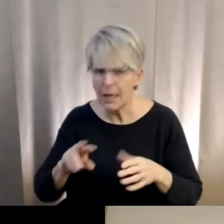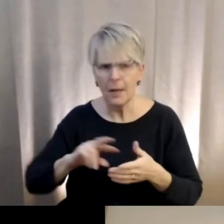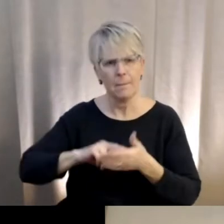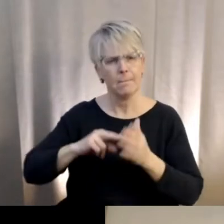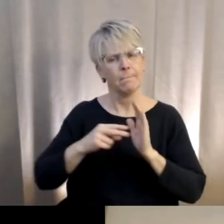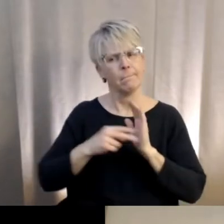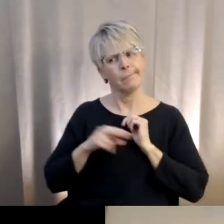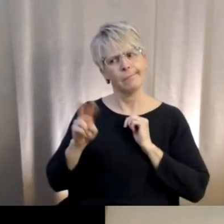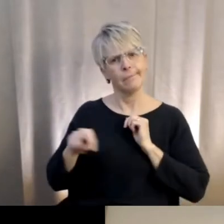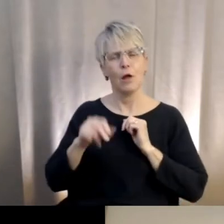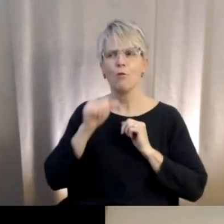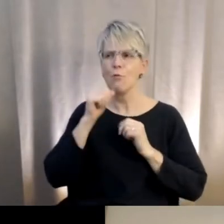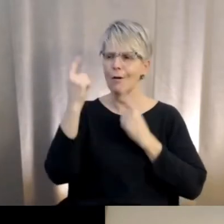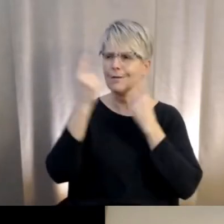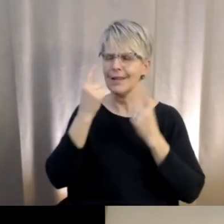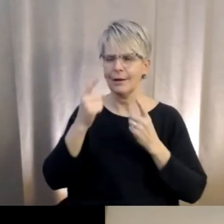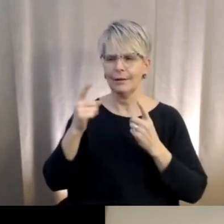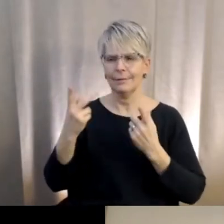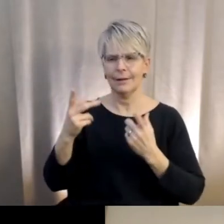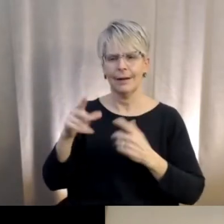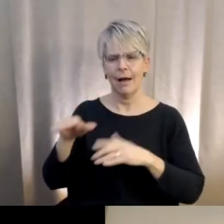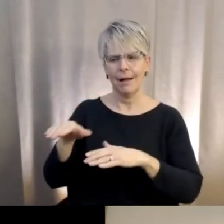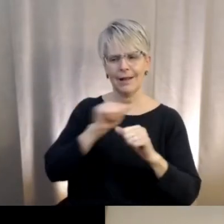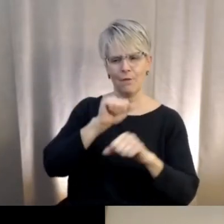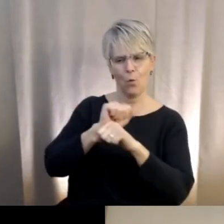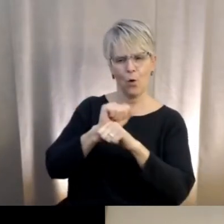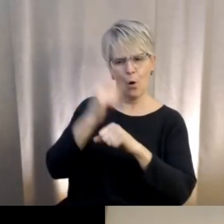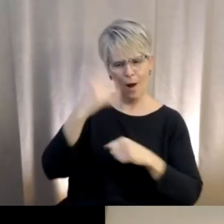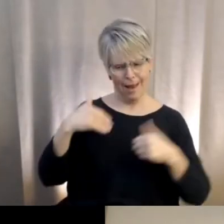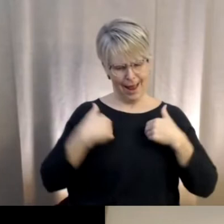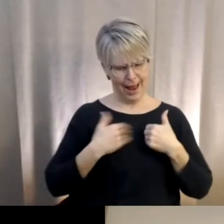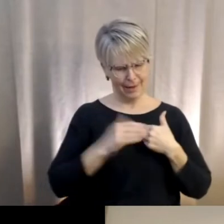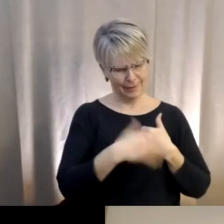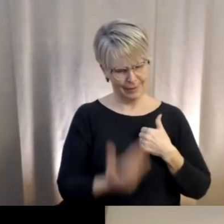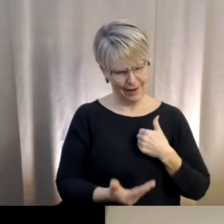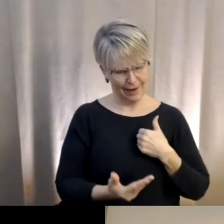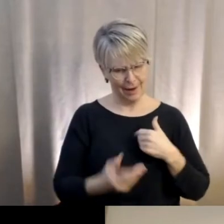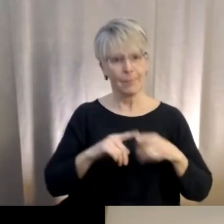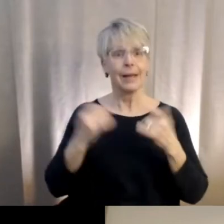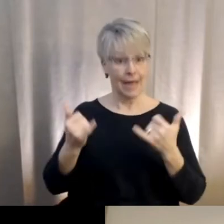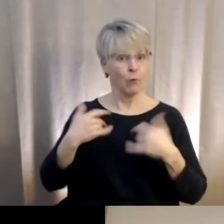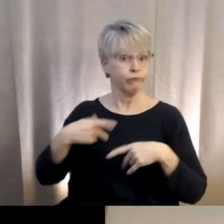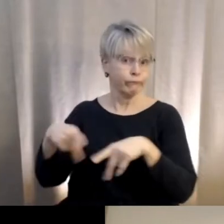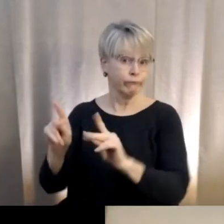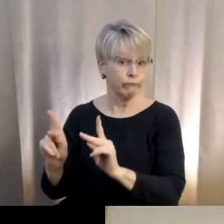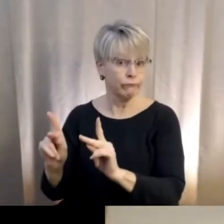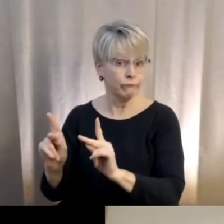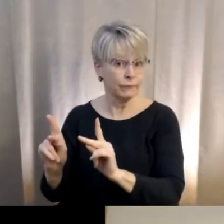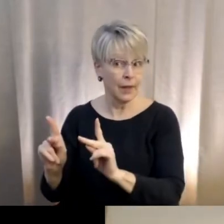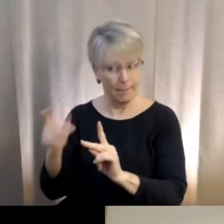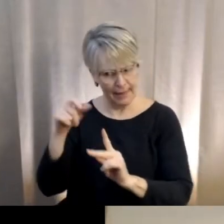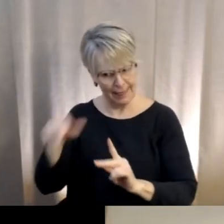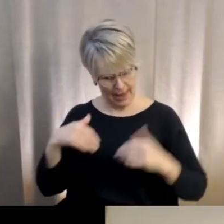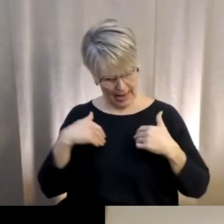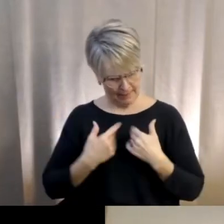considered bereavement leave for an animal, but certainly that it's kind of an offset that we do now allow that because we saw such a connection with